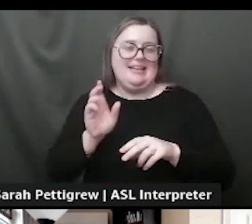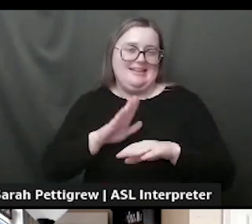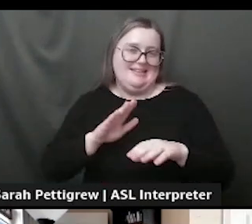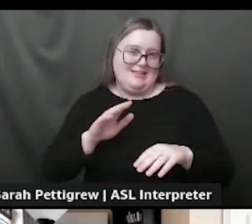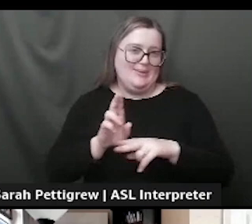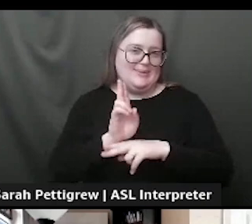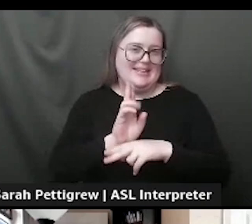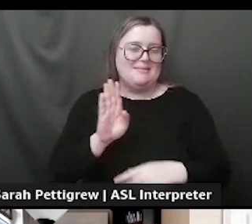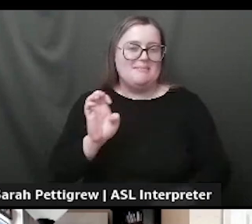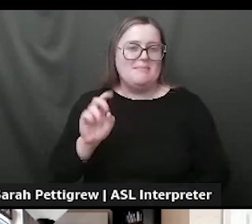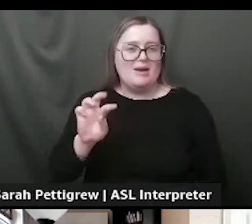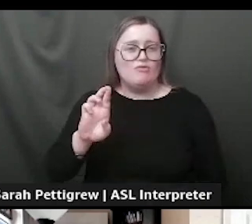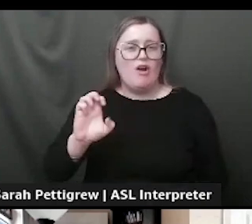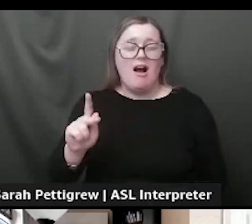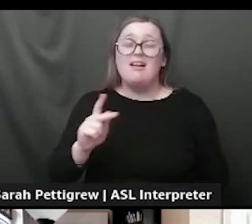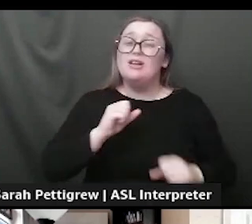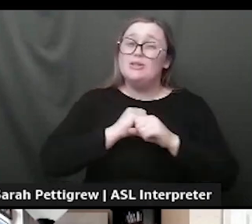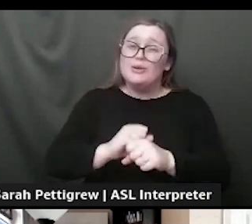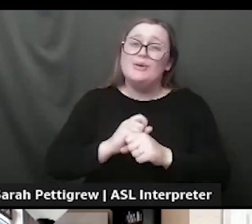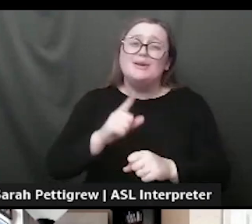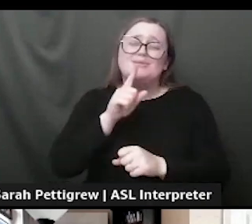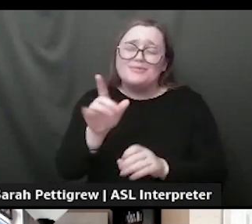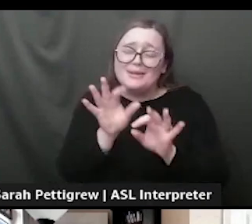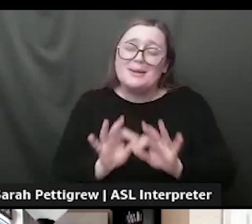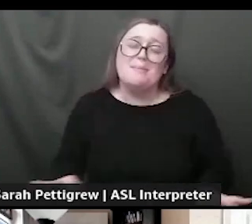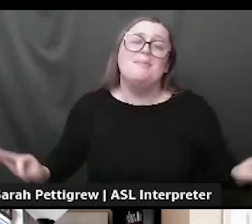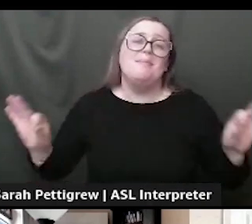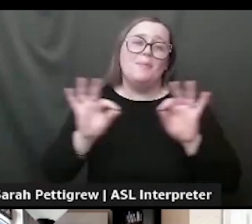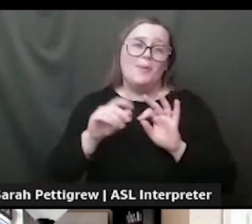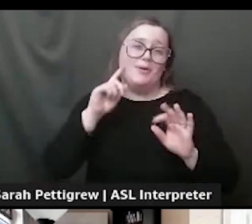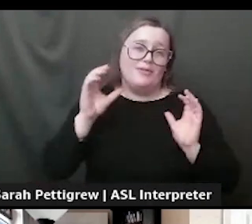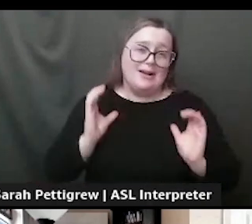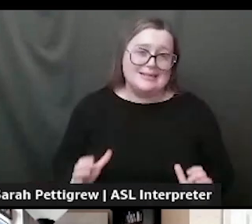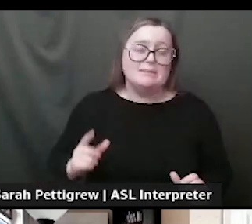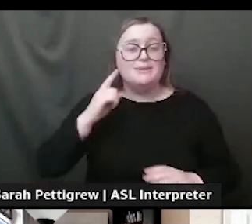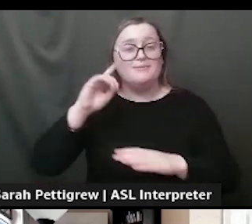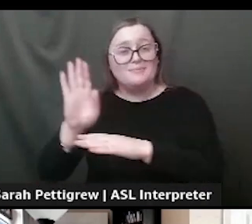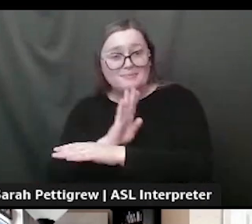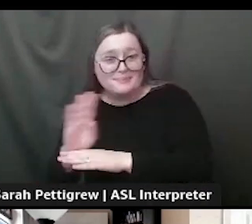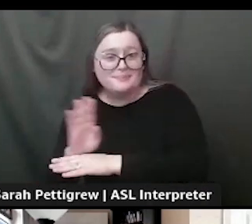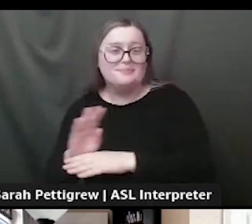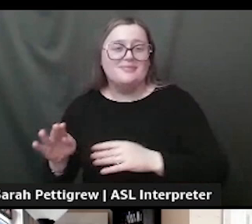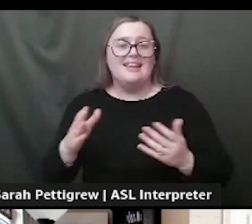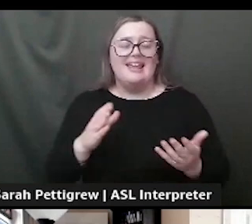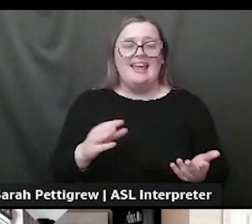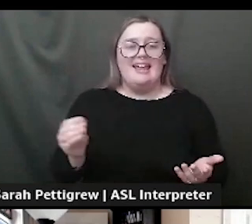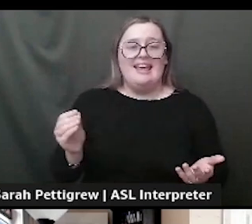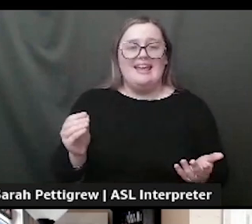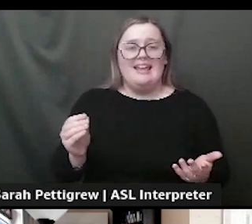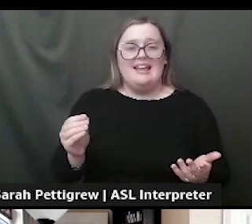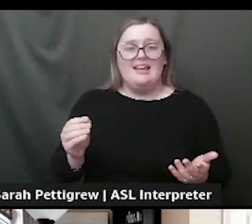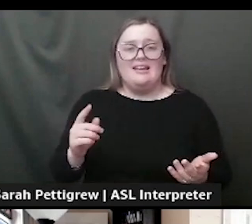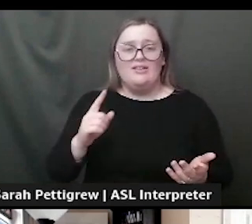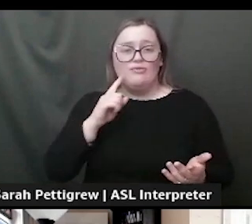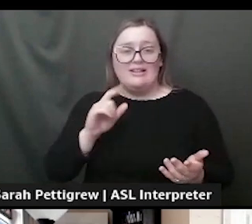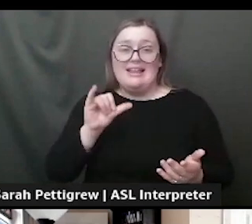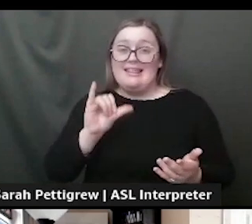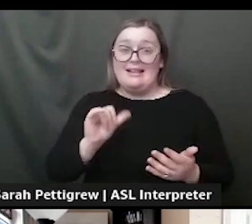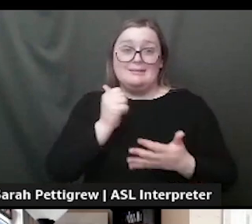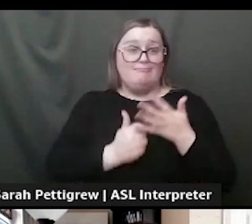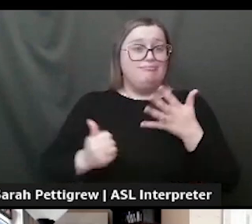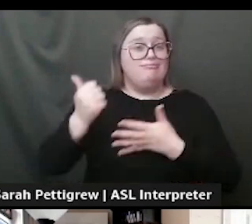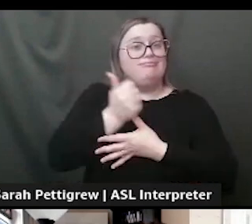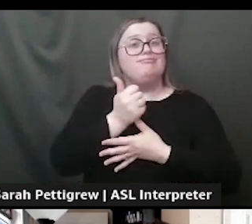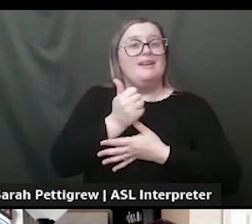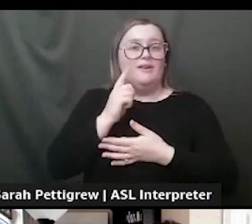So security is really important to our customers, to enterprises. It's job zero at AWS.